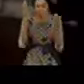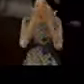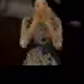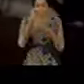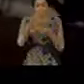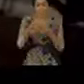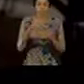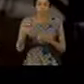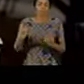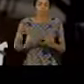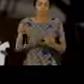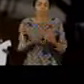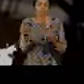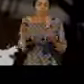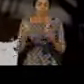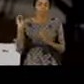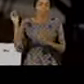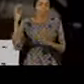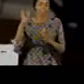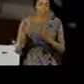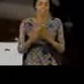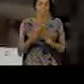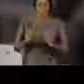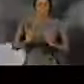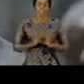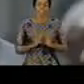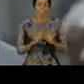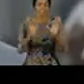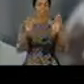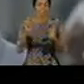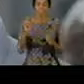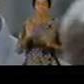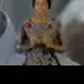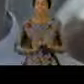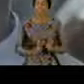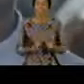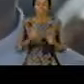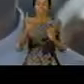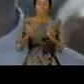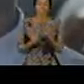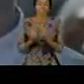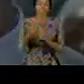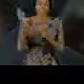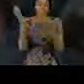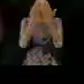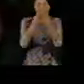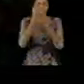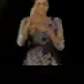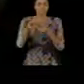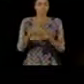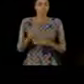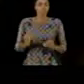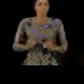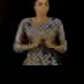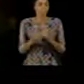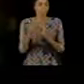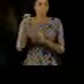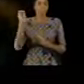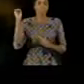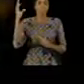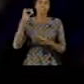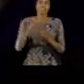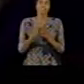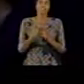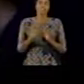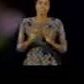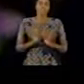night, brighter the light that shines, you shine. The darker the night, brighter the light